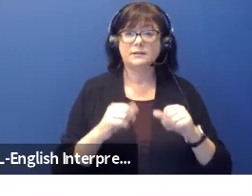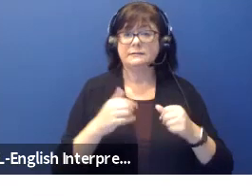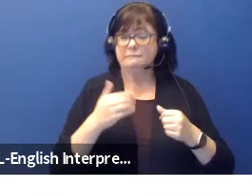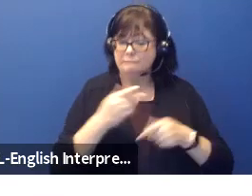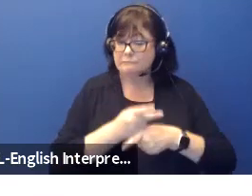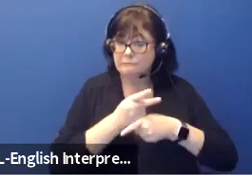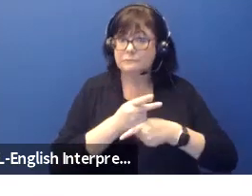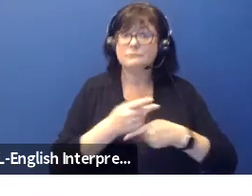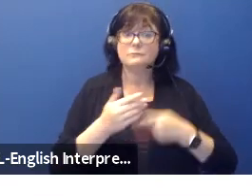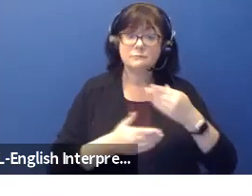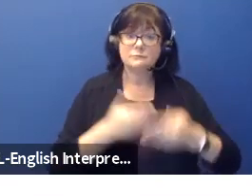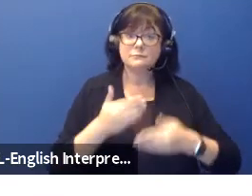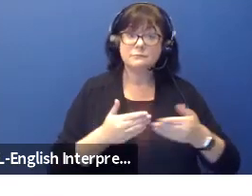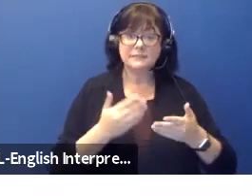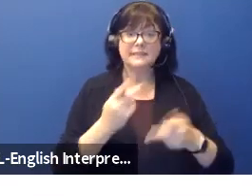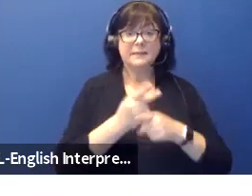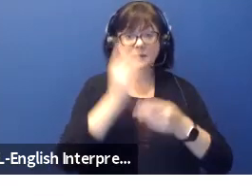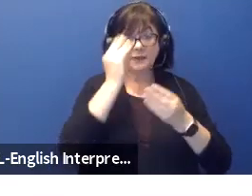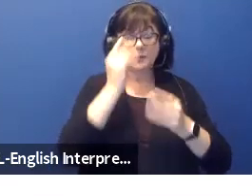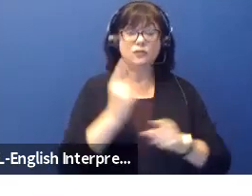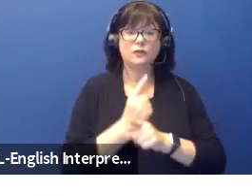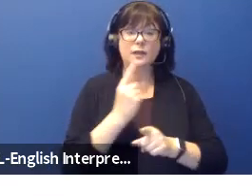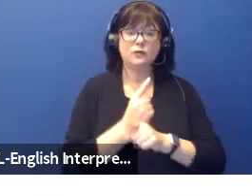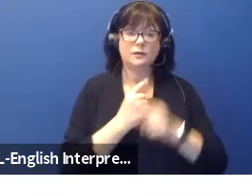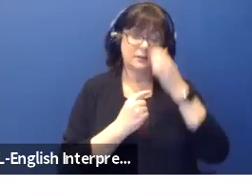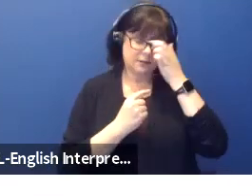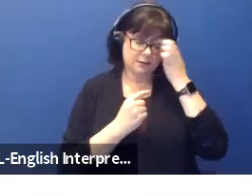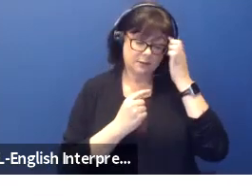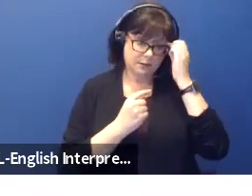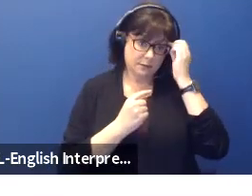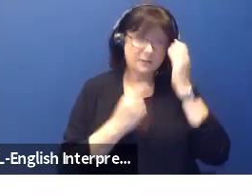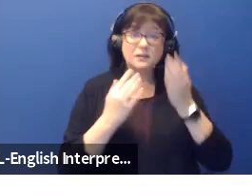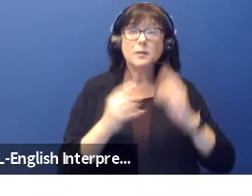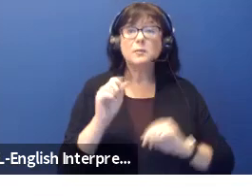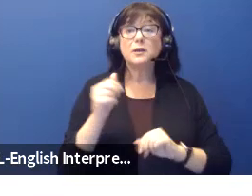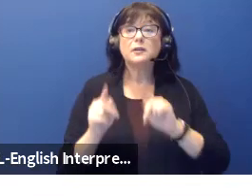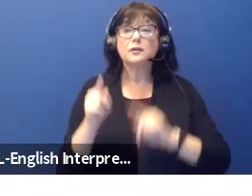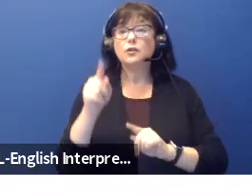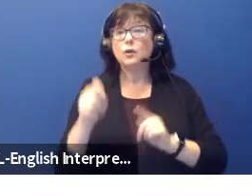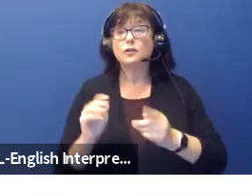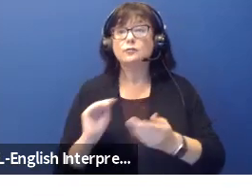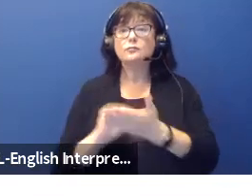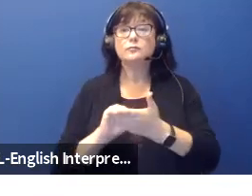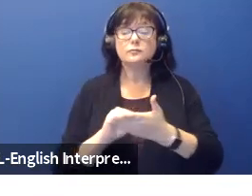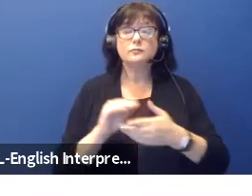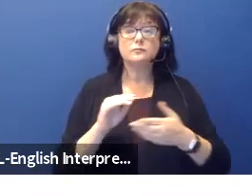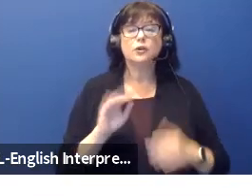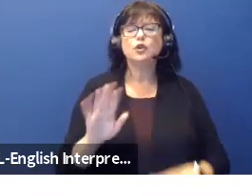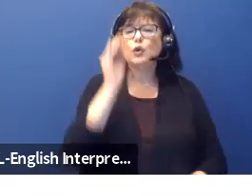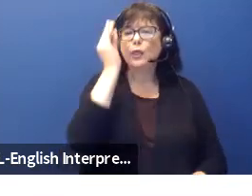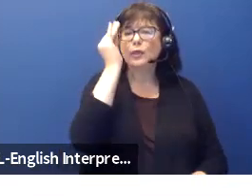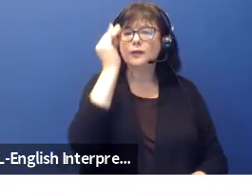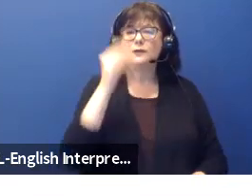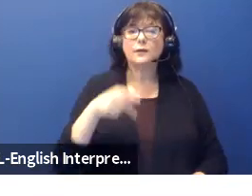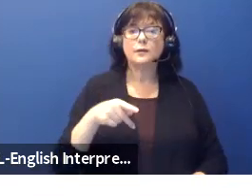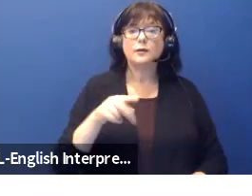So maybe others want to weigh in about any thoughts to making amendments to the participant registration form when you have